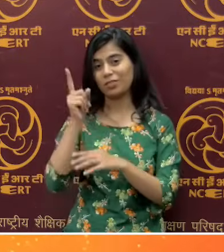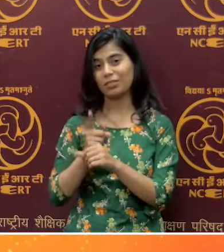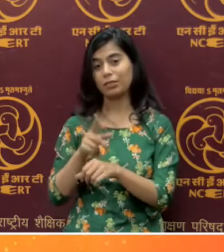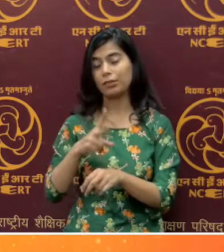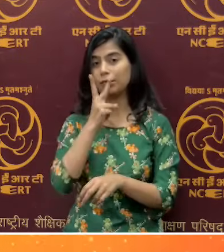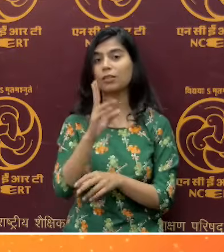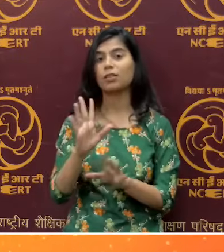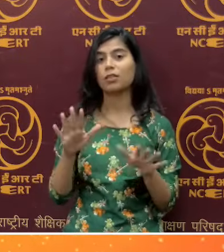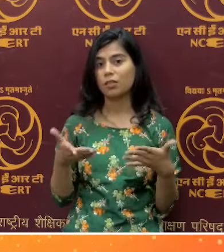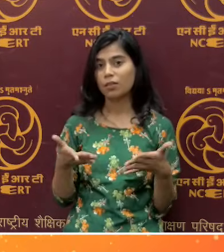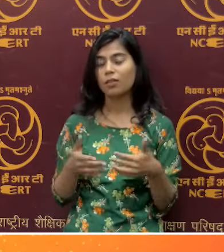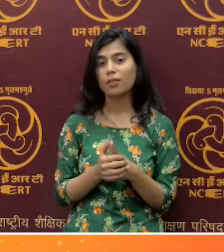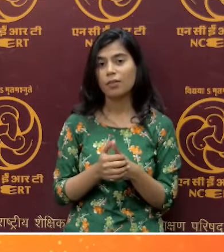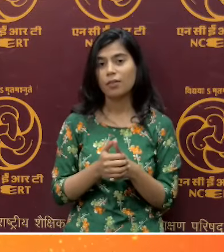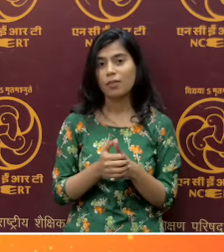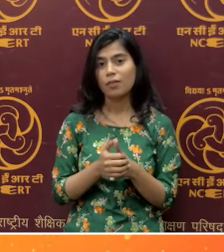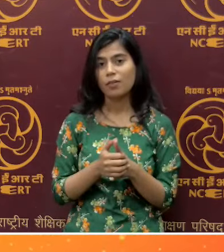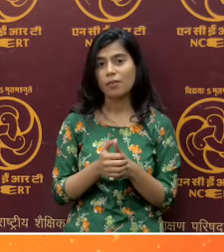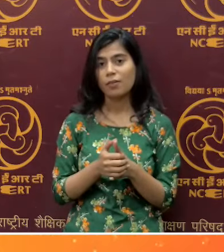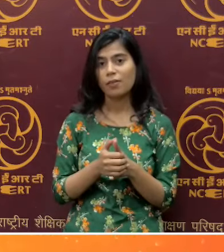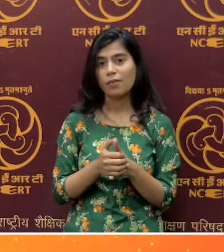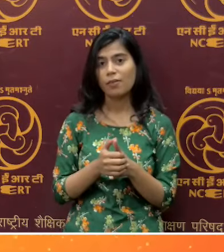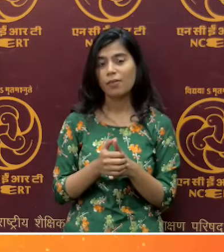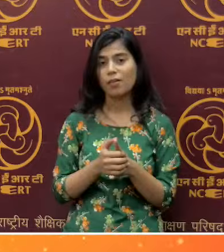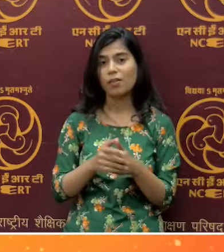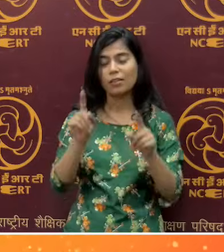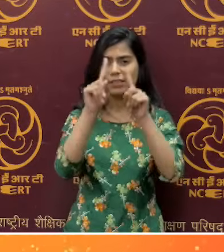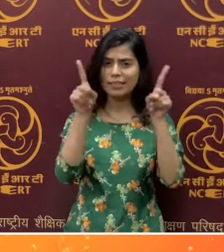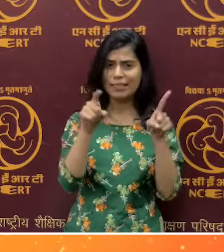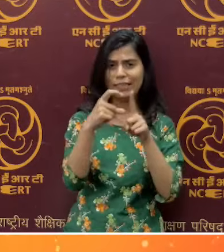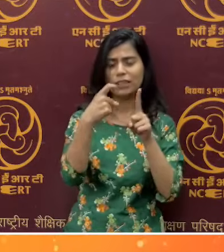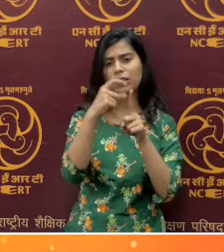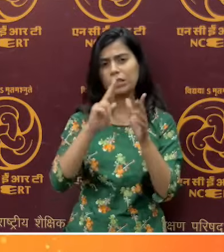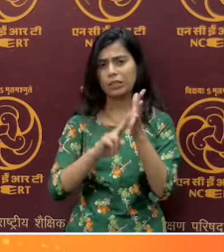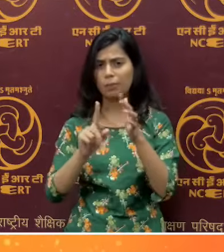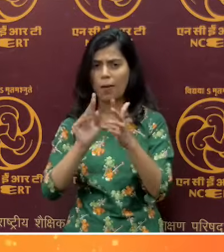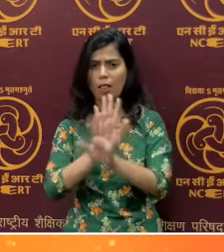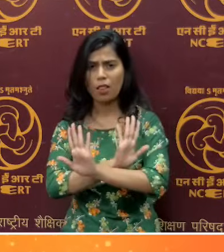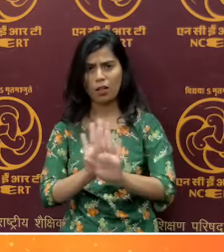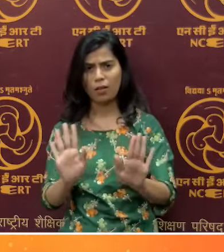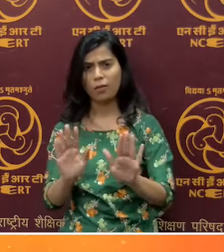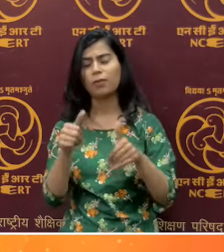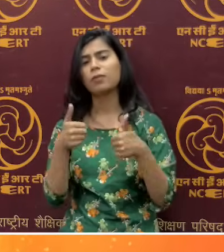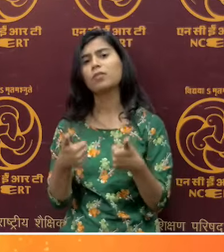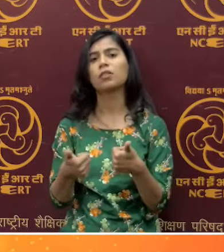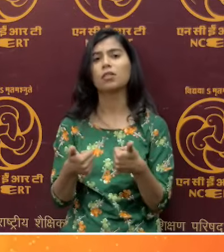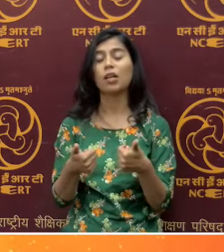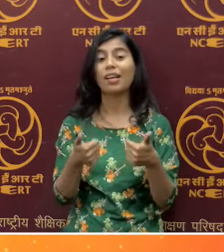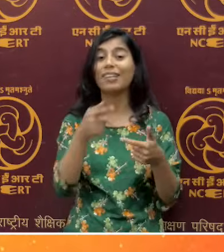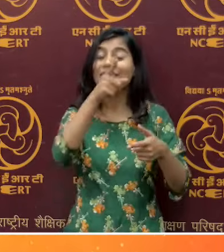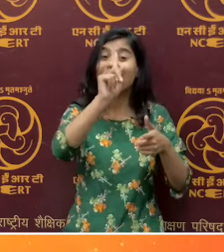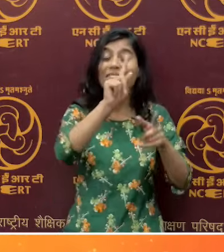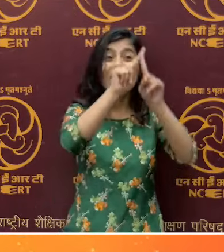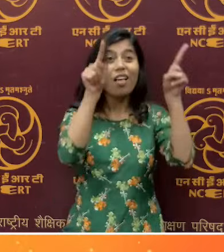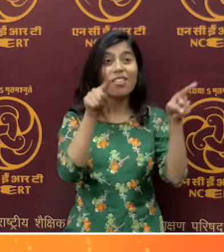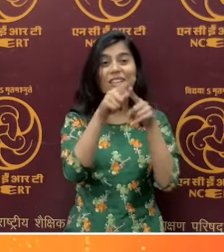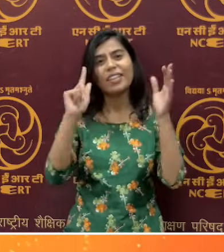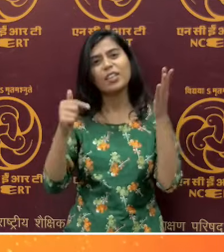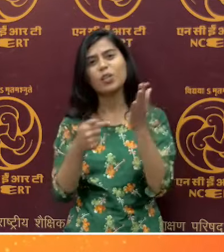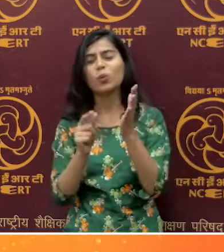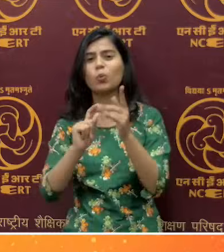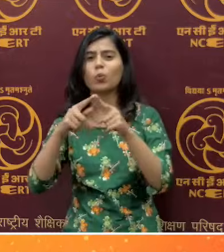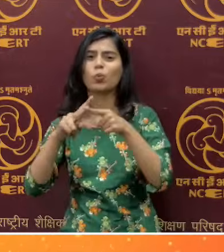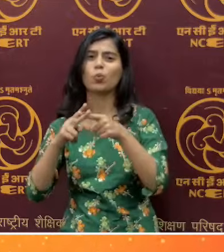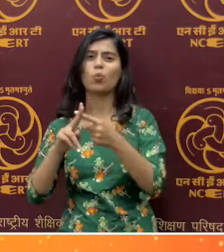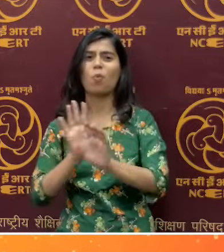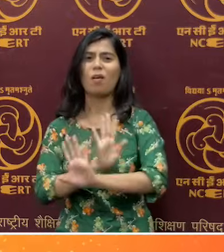and further here also a screening is only done. So we consider this screening tool, it is not considered as a labeling points of view. So